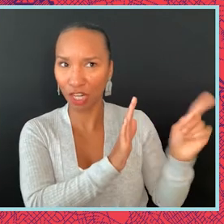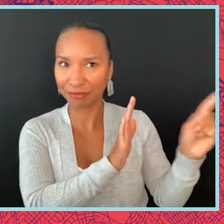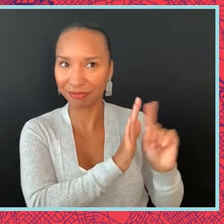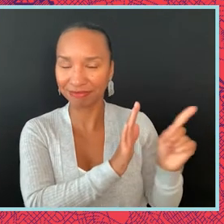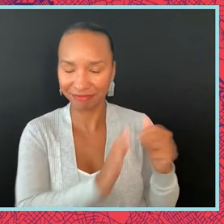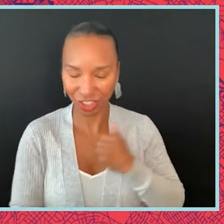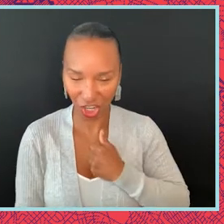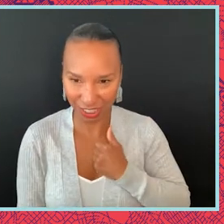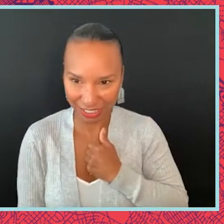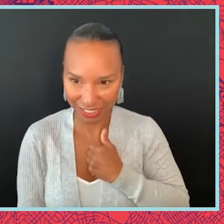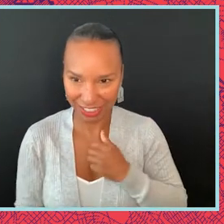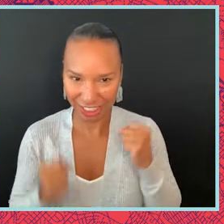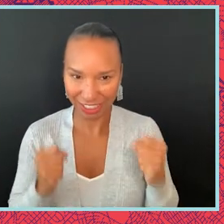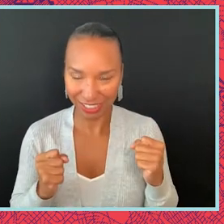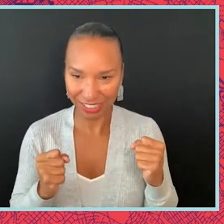members of Congress...